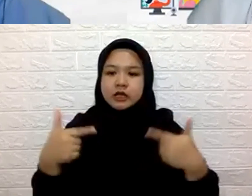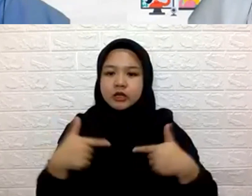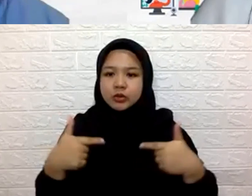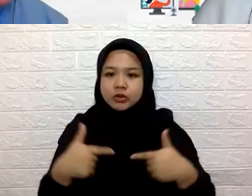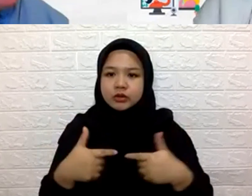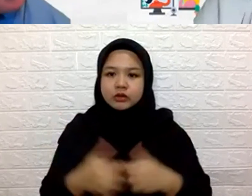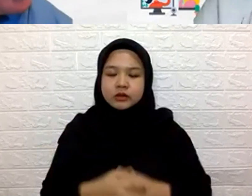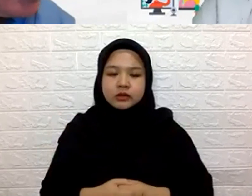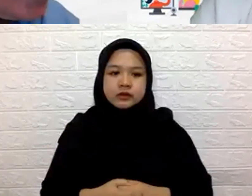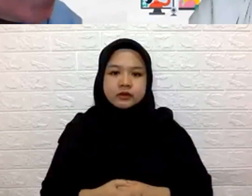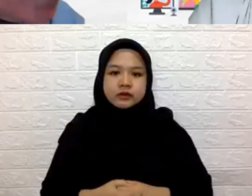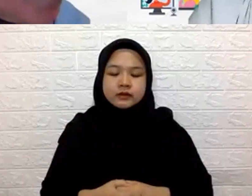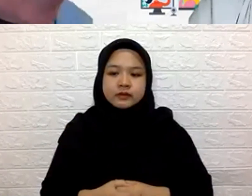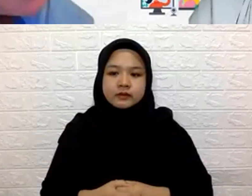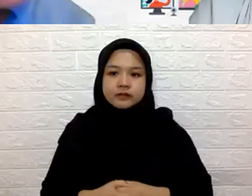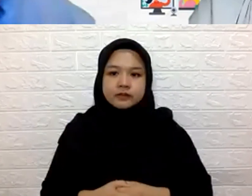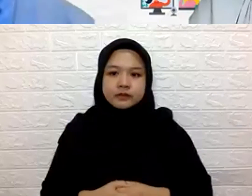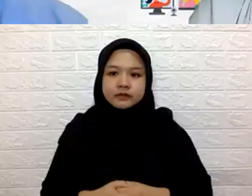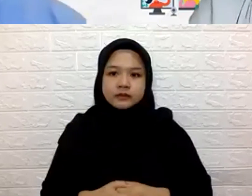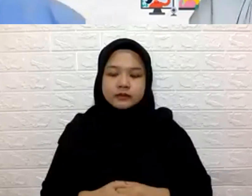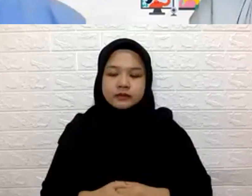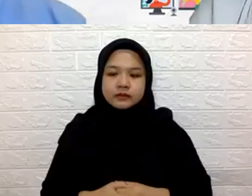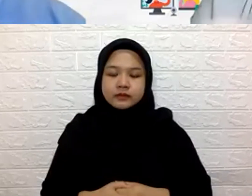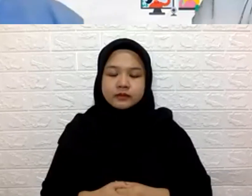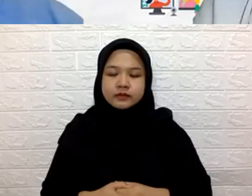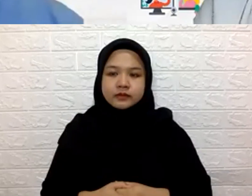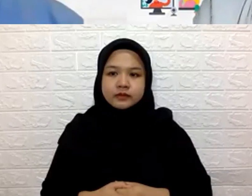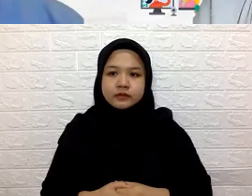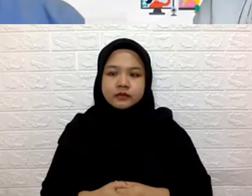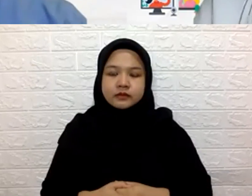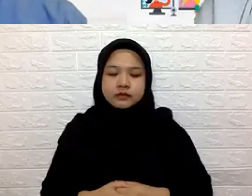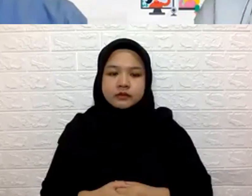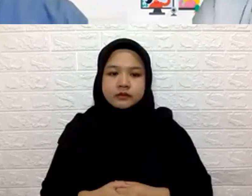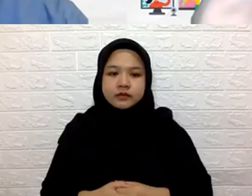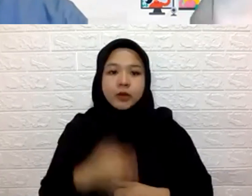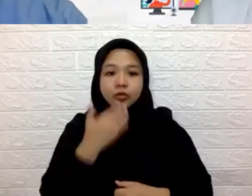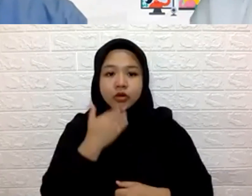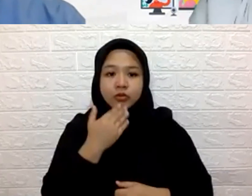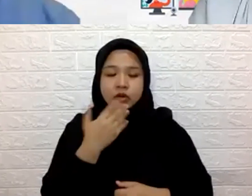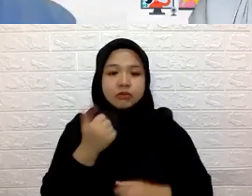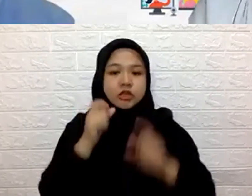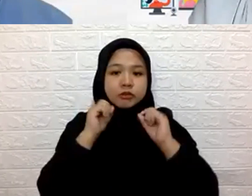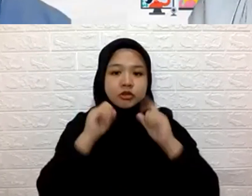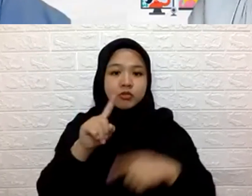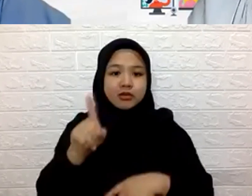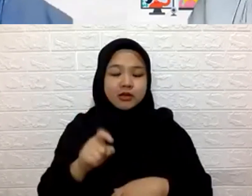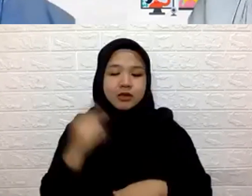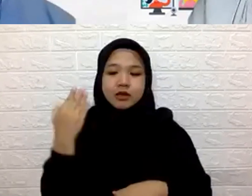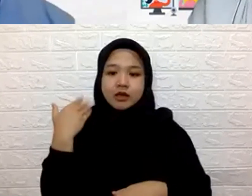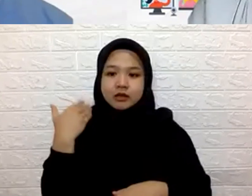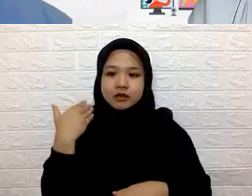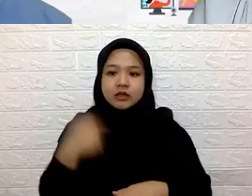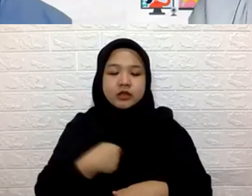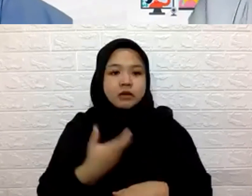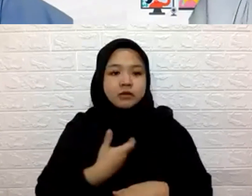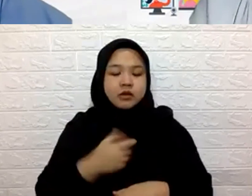Wah, menarik sekali ya dari jawaban Profesor Rimmer. Mudah-mudahan menjawab pertanyaan yang barusan. Saya akan menyampaikan lagi pertanyaan yang